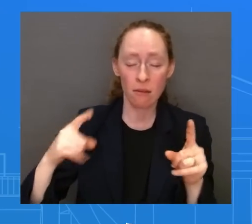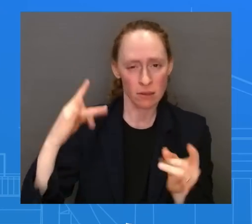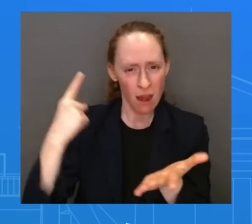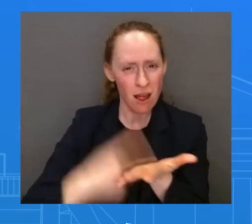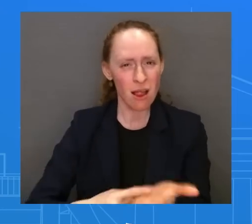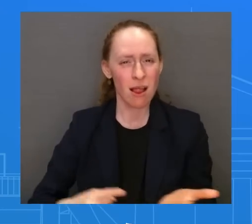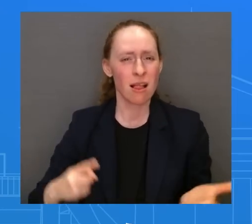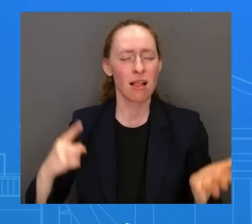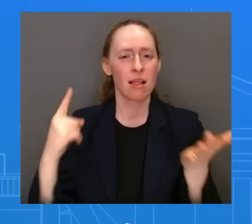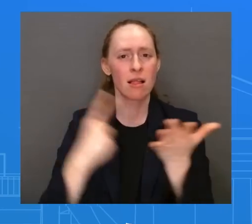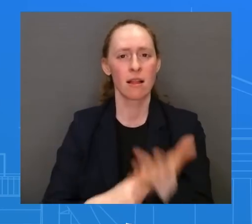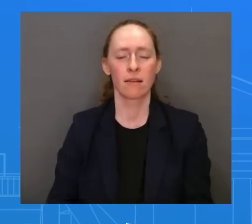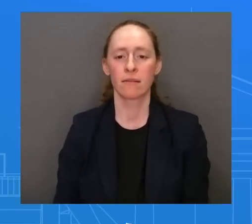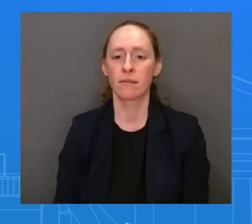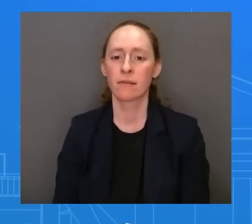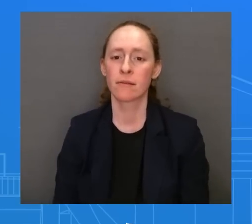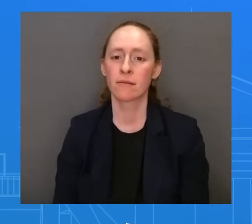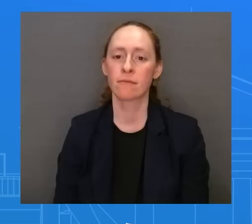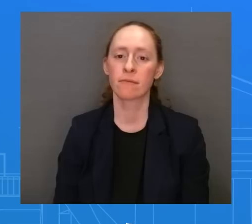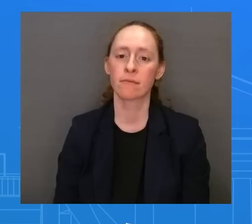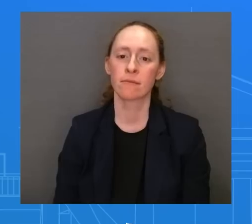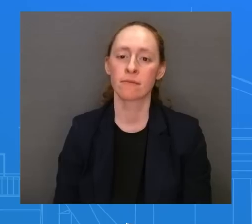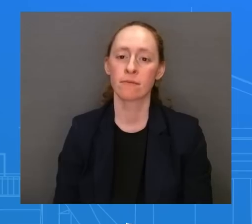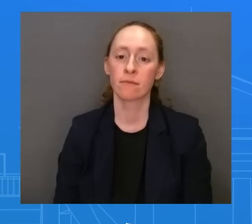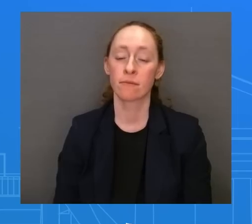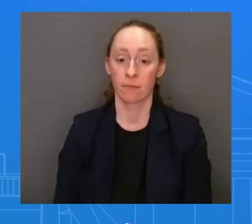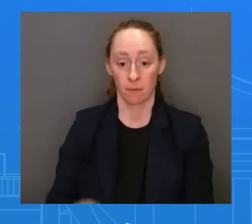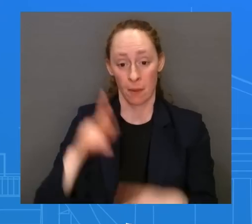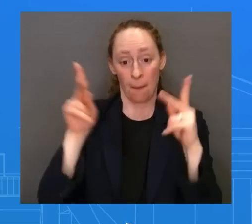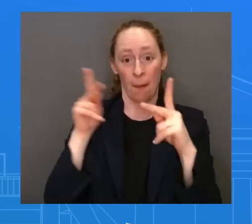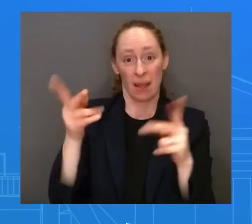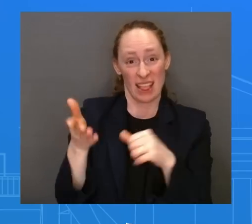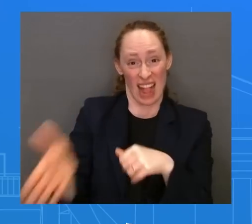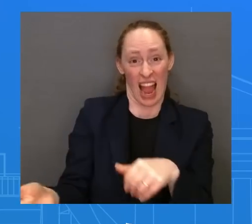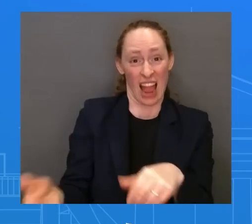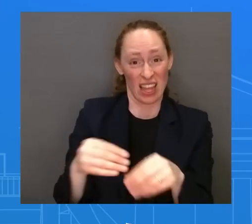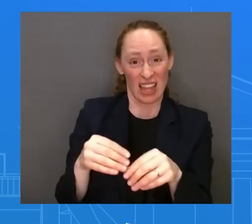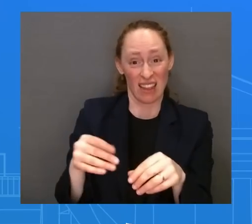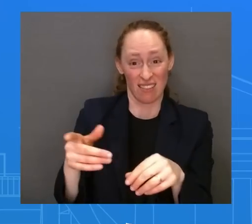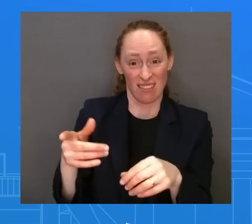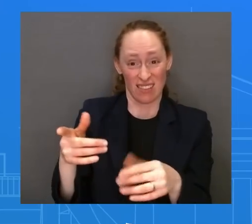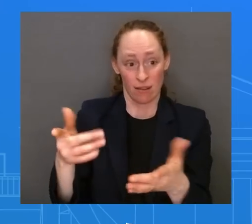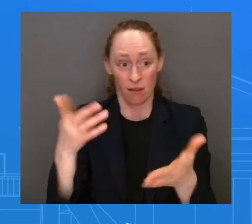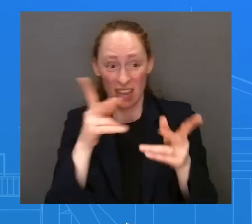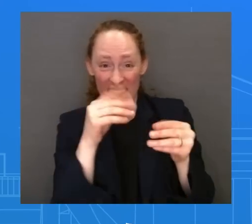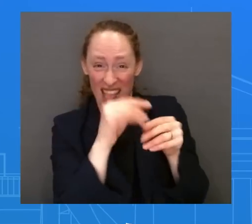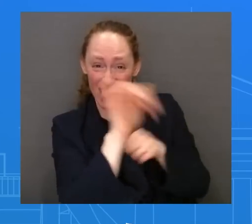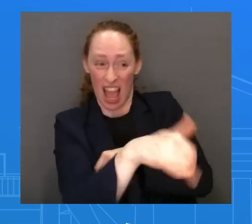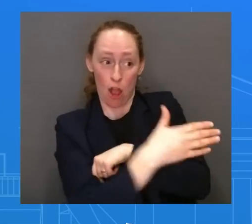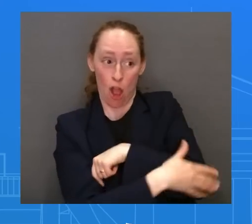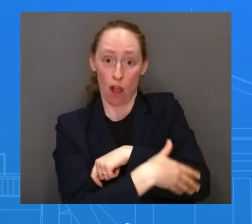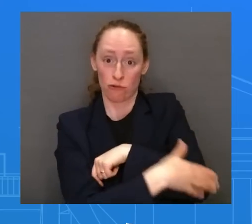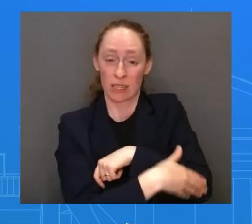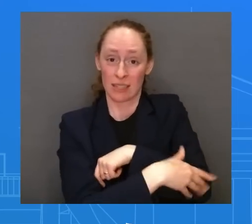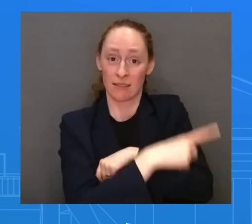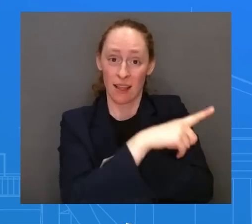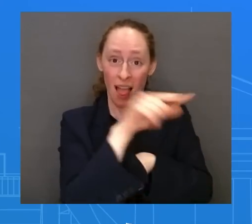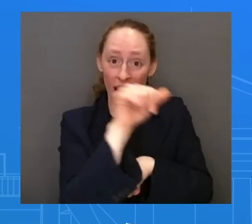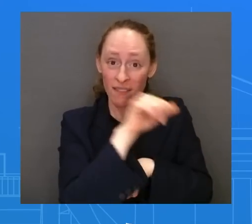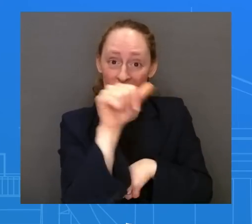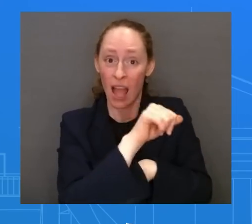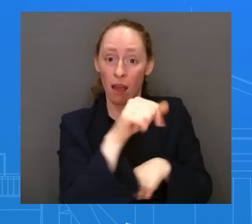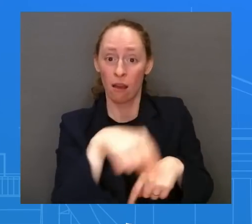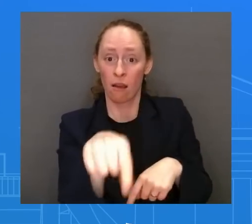commanders on the ground and there were numerous flag and general officers on the ground at the airport all of them took a fair look at the president's request